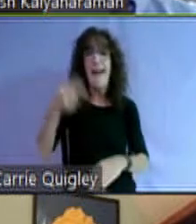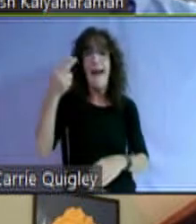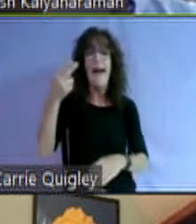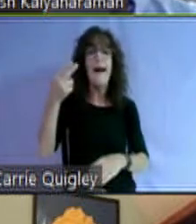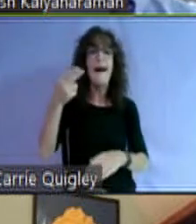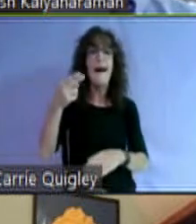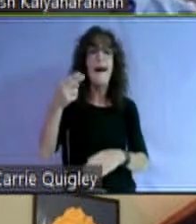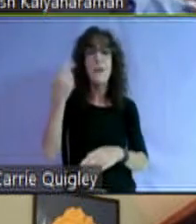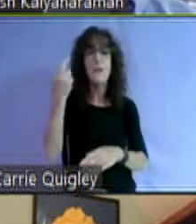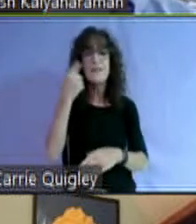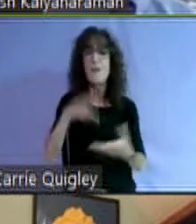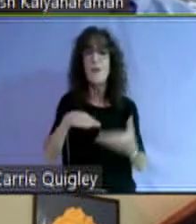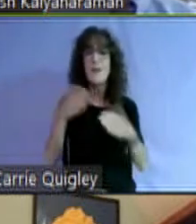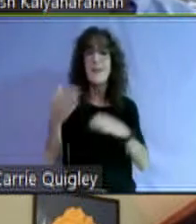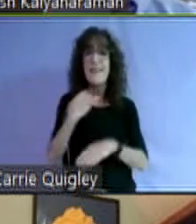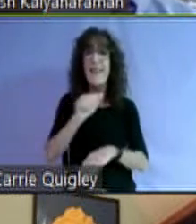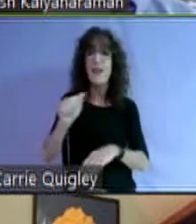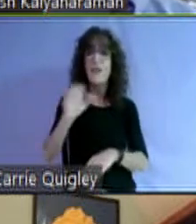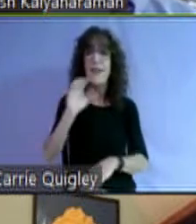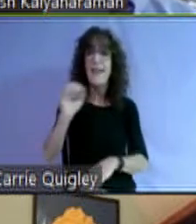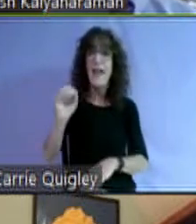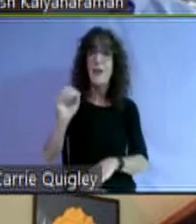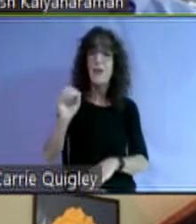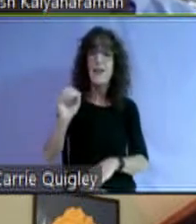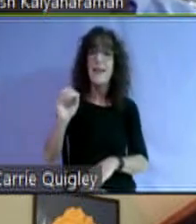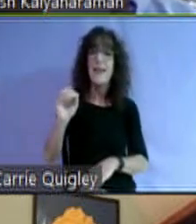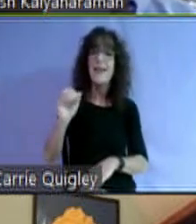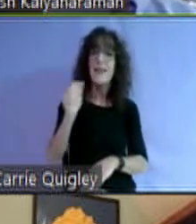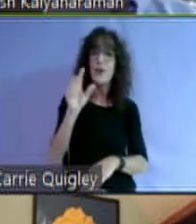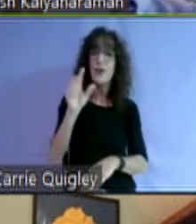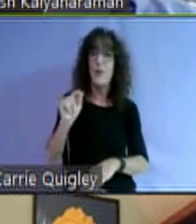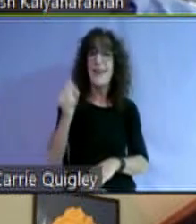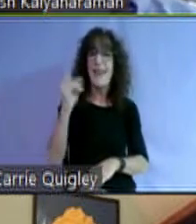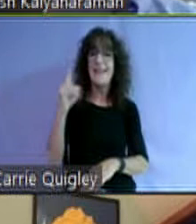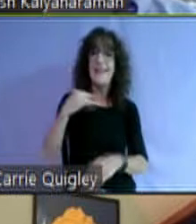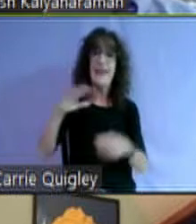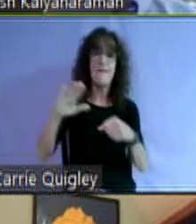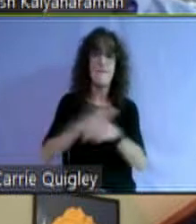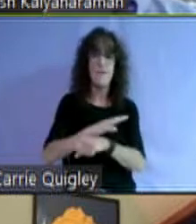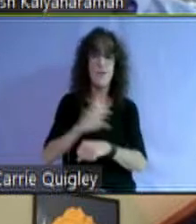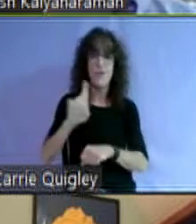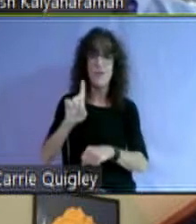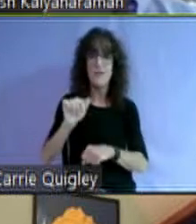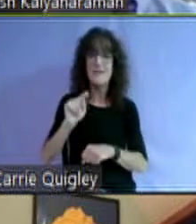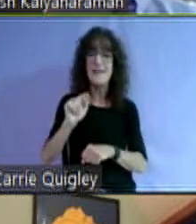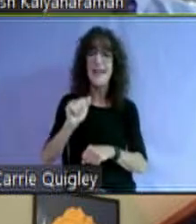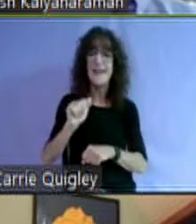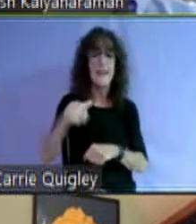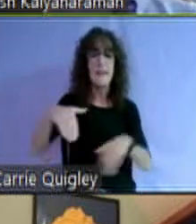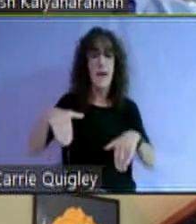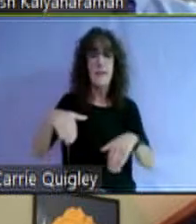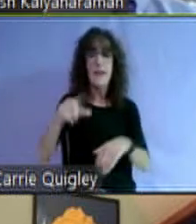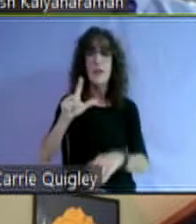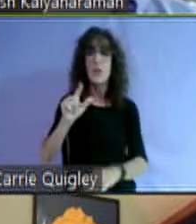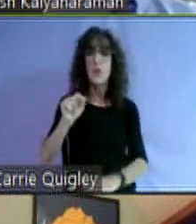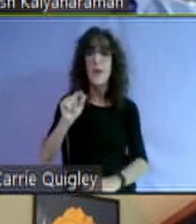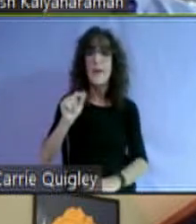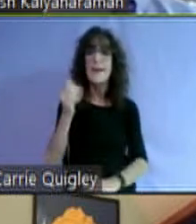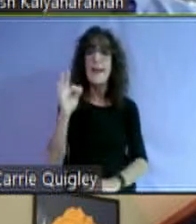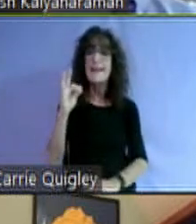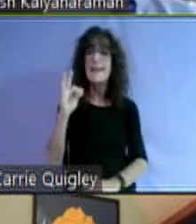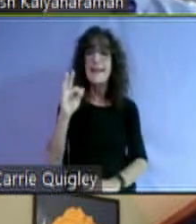So the last year for which we have full data is 2018. We're waiting for our 2019 data. But if based on